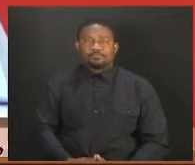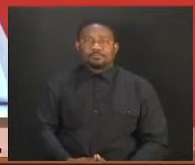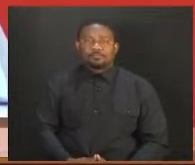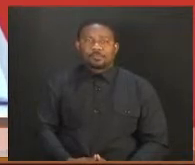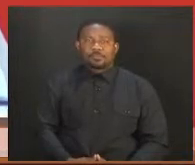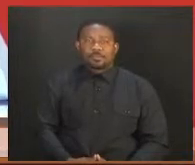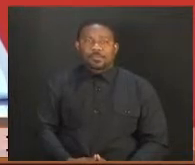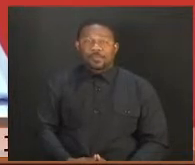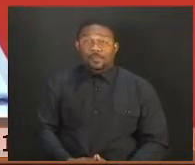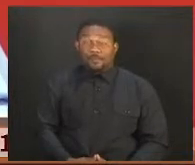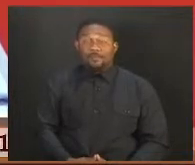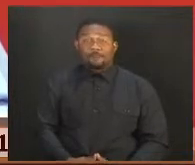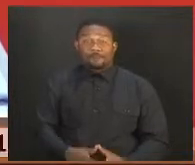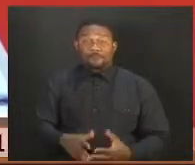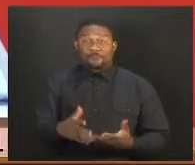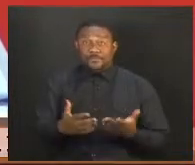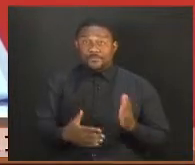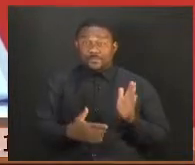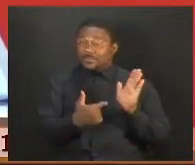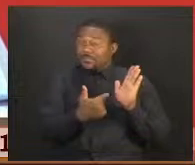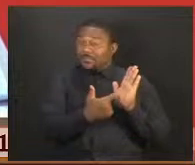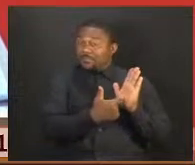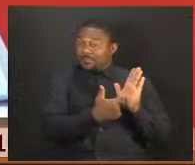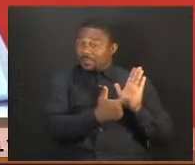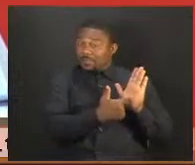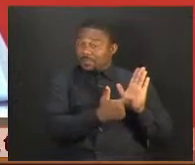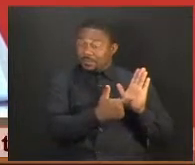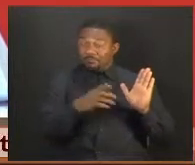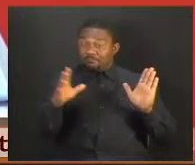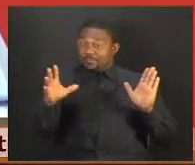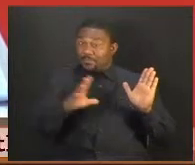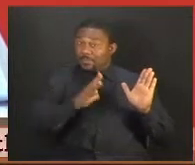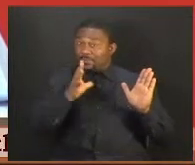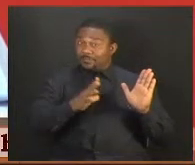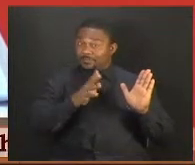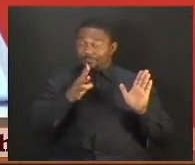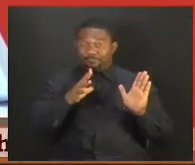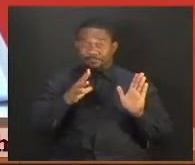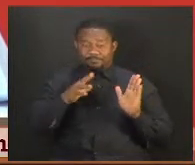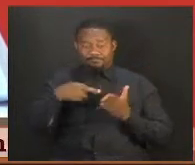I have a copy of the official report of